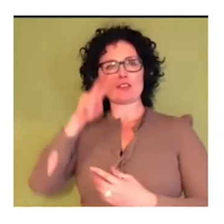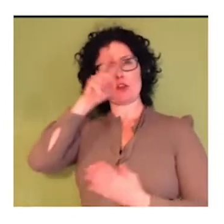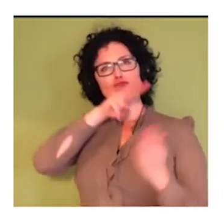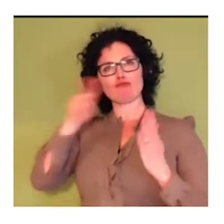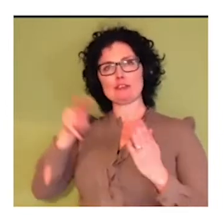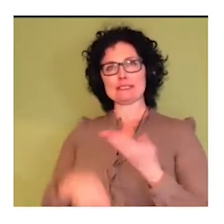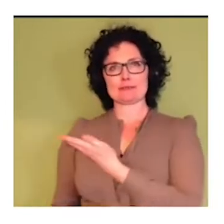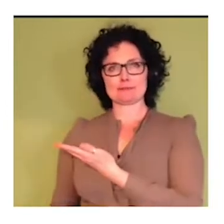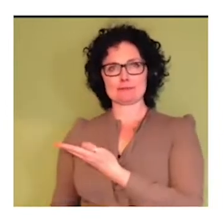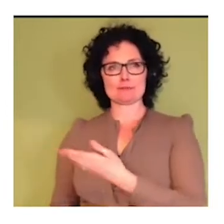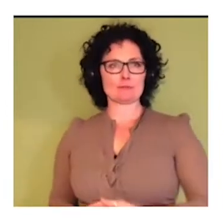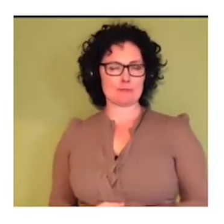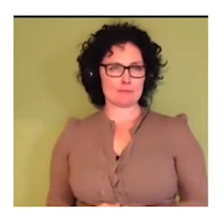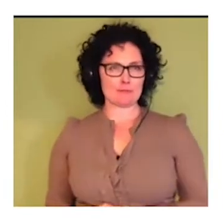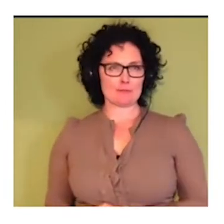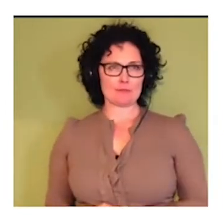goes down.